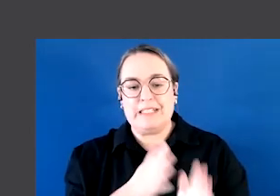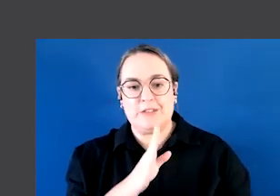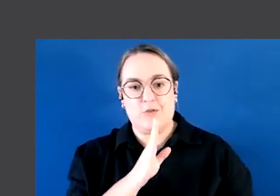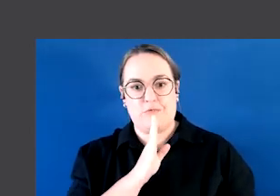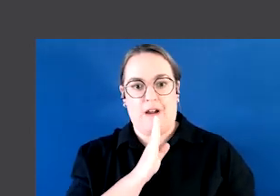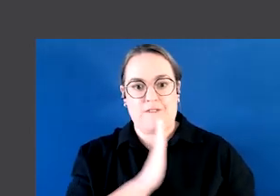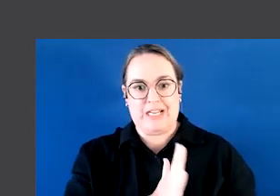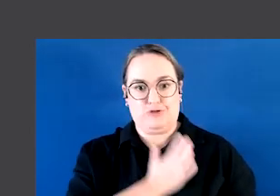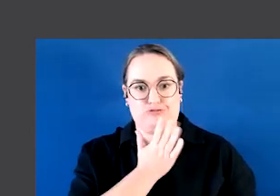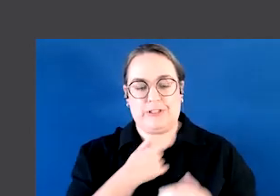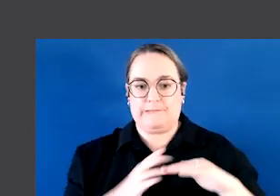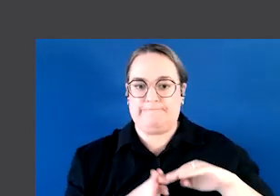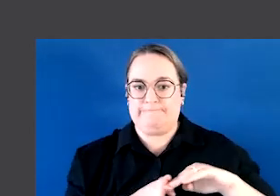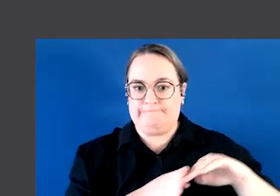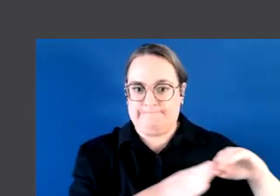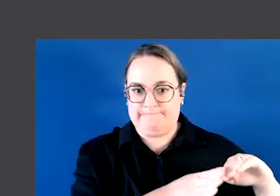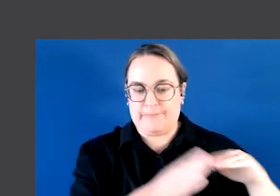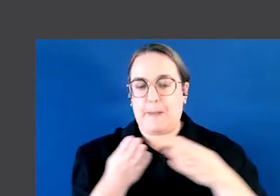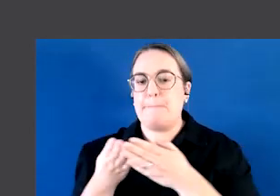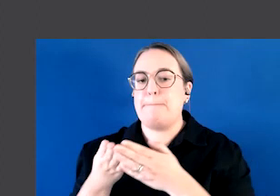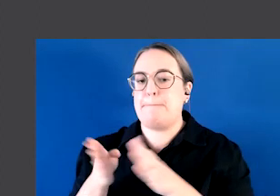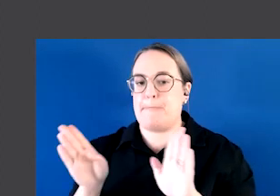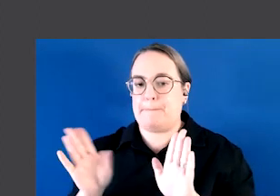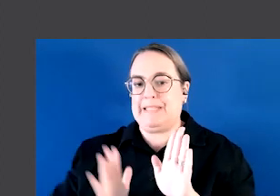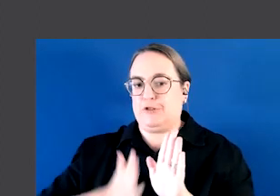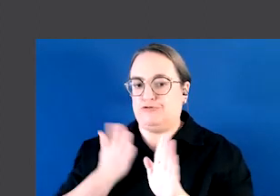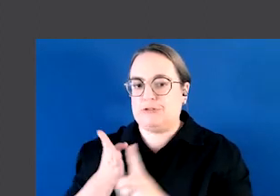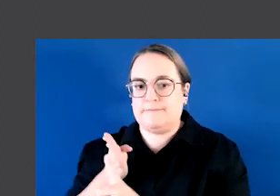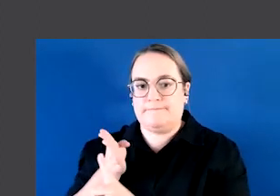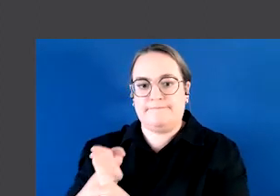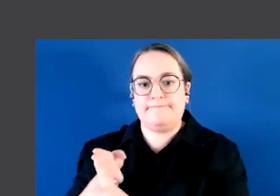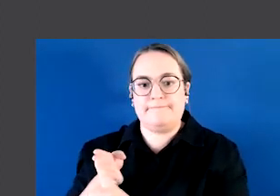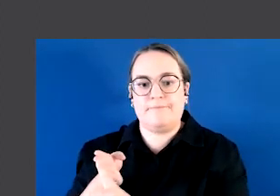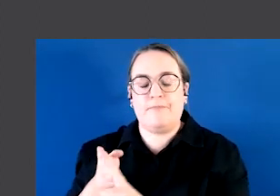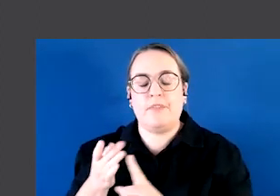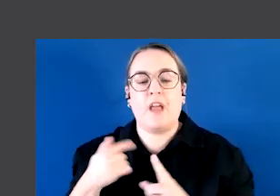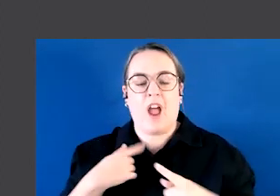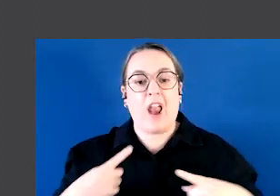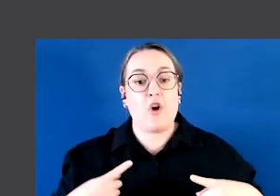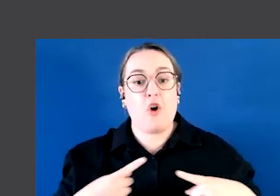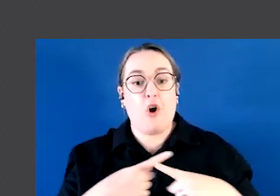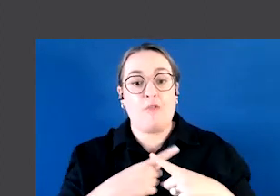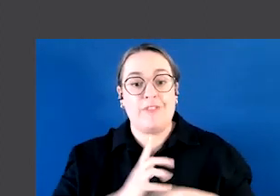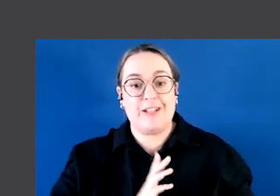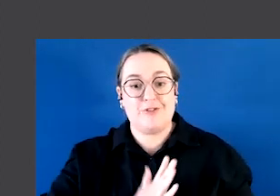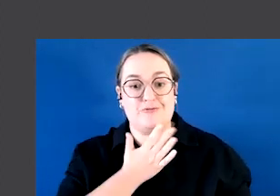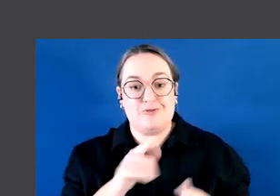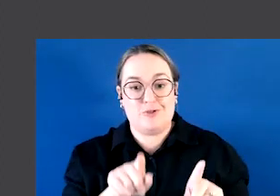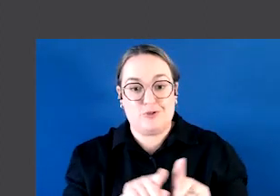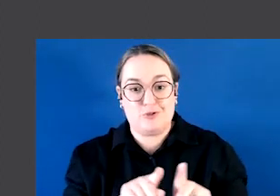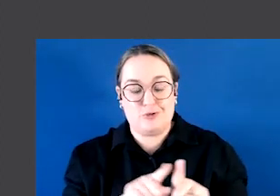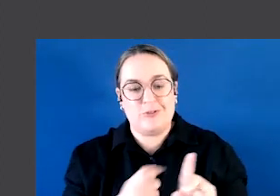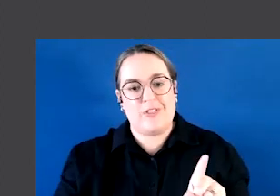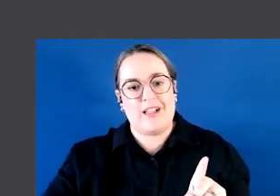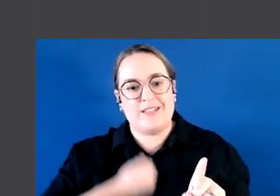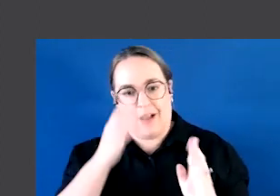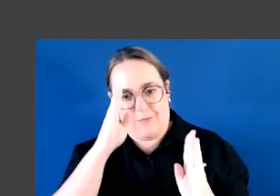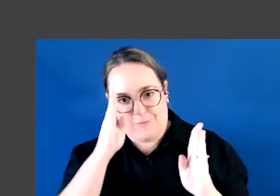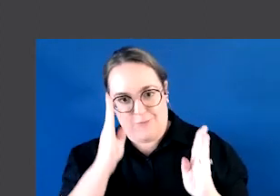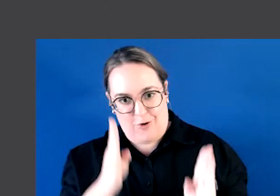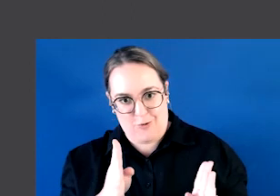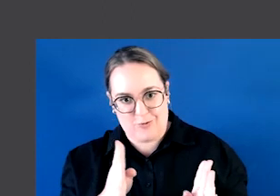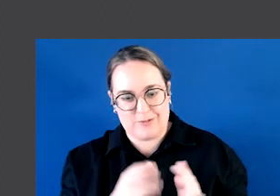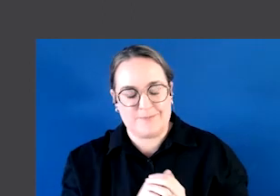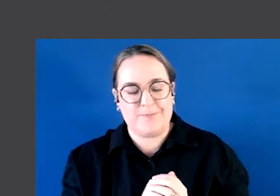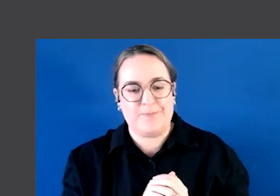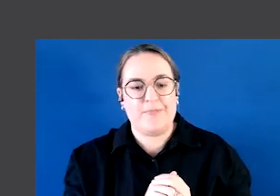private interests, avoid putting their private interests before the public interests. In Dan's presentation, he mentioned conflict of interest, so that's a very important focus